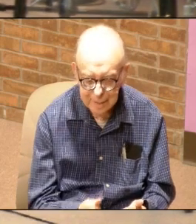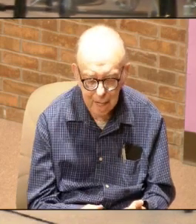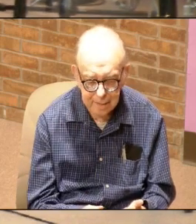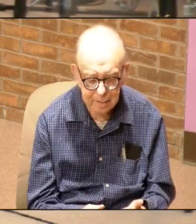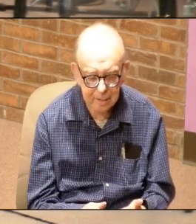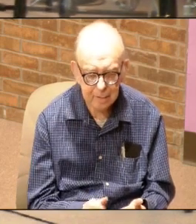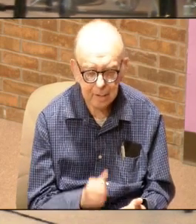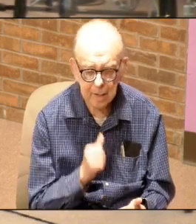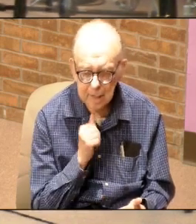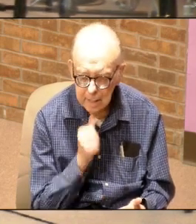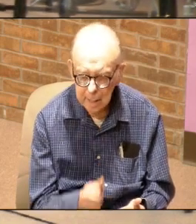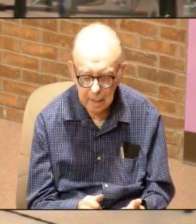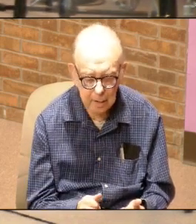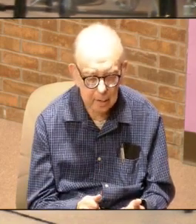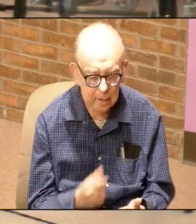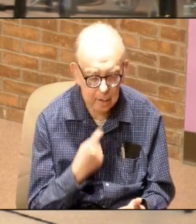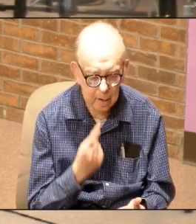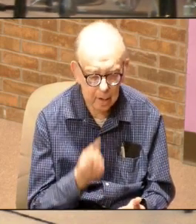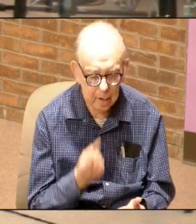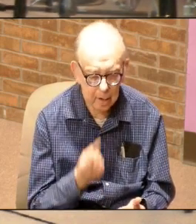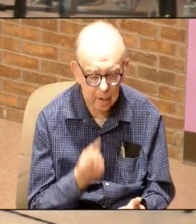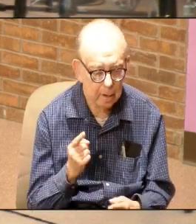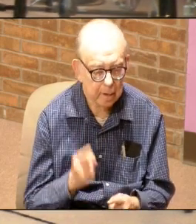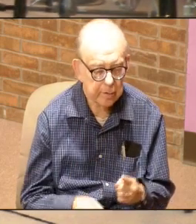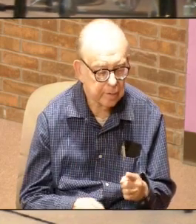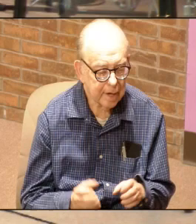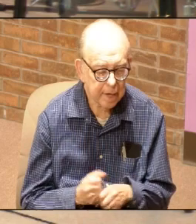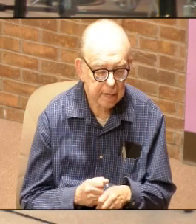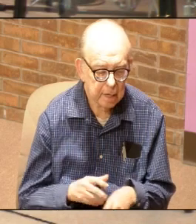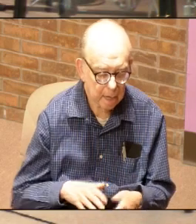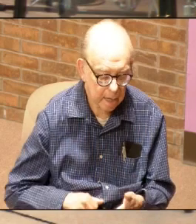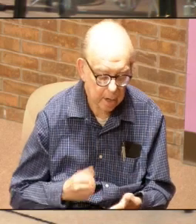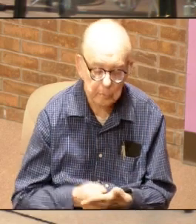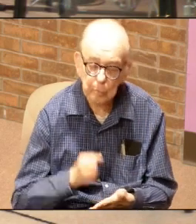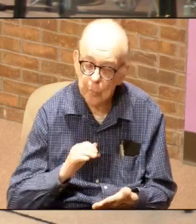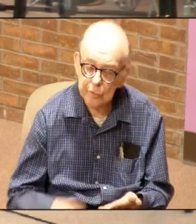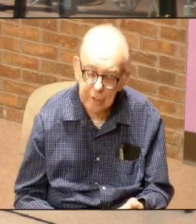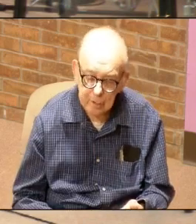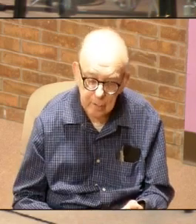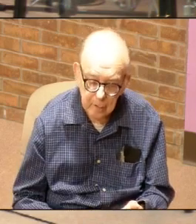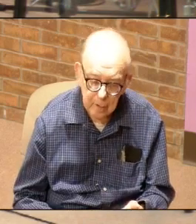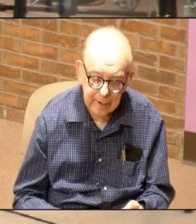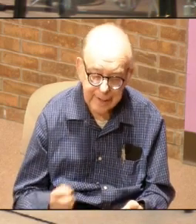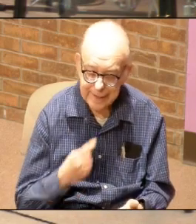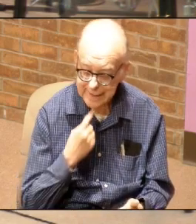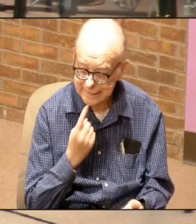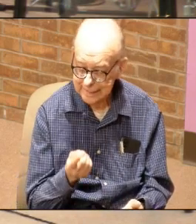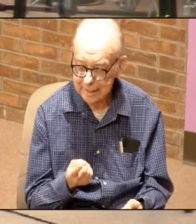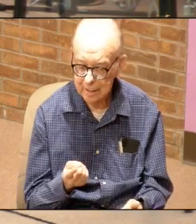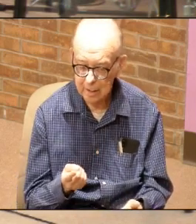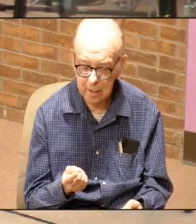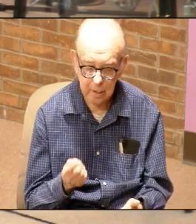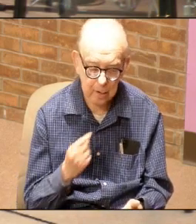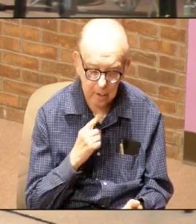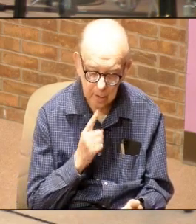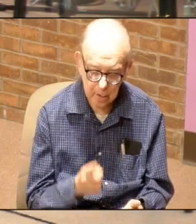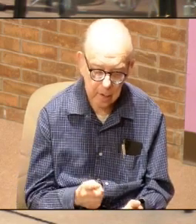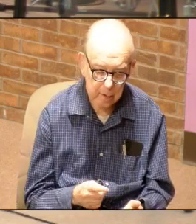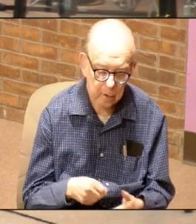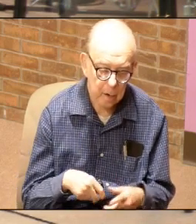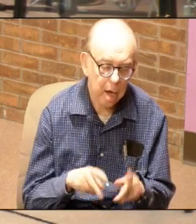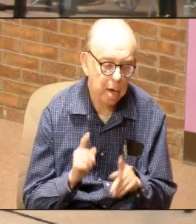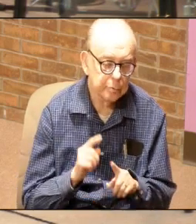It did not say you could not get an abortion. What it said was, it is up to